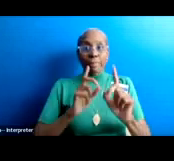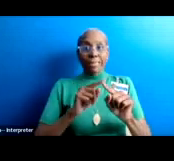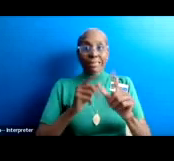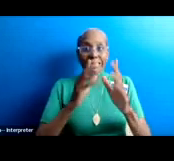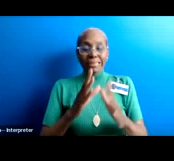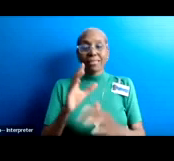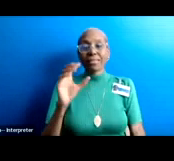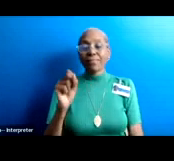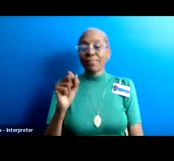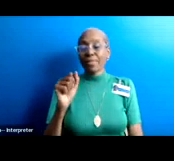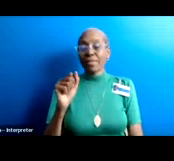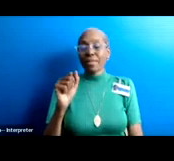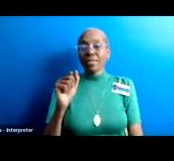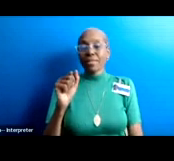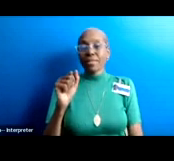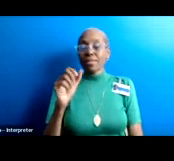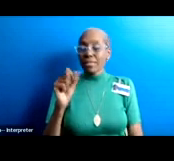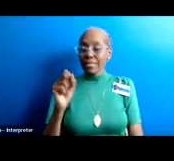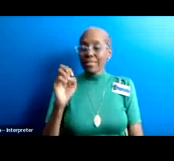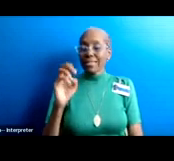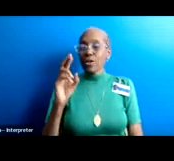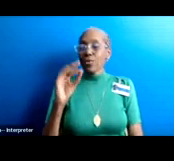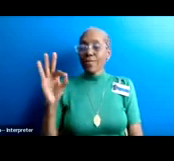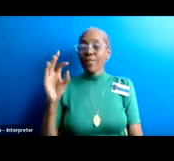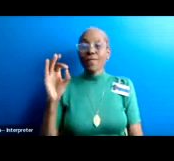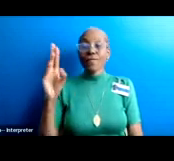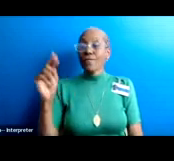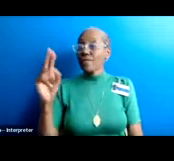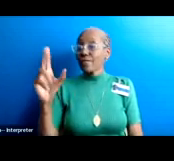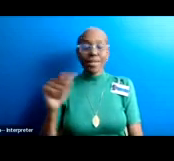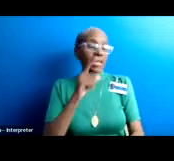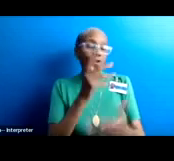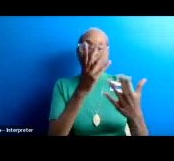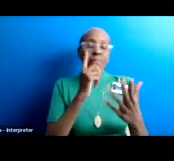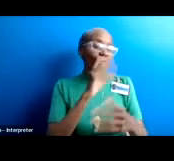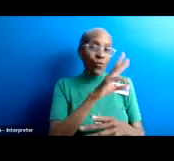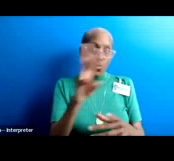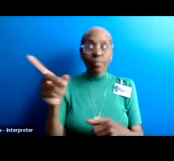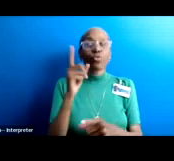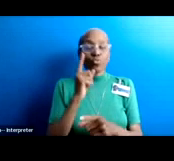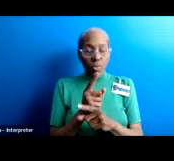Serif fonts, correct, are not recommended for web, but it is true that if you